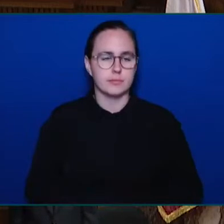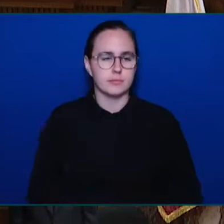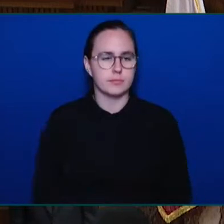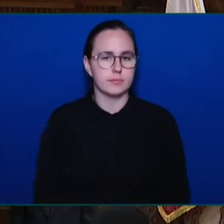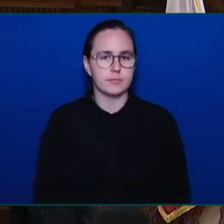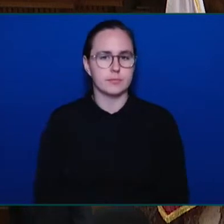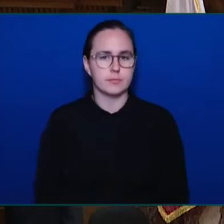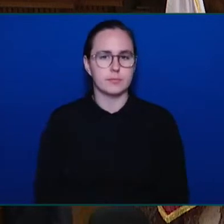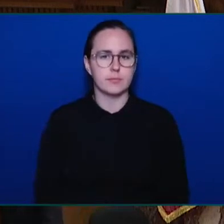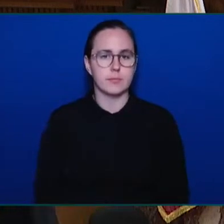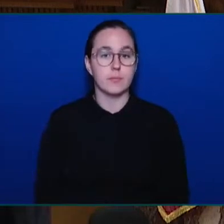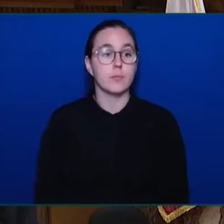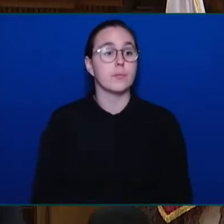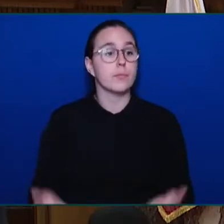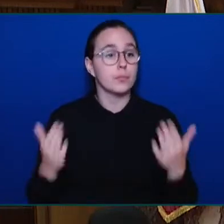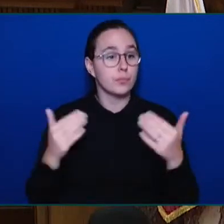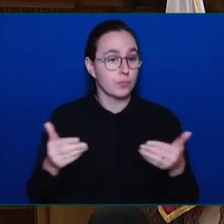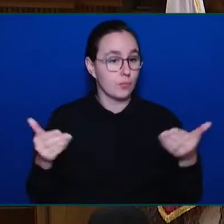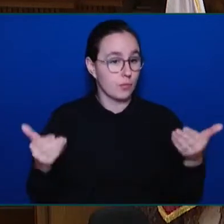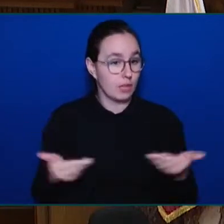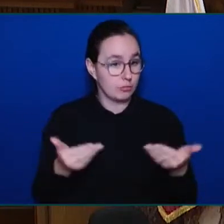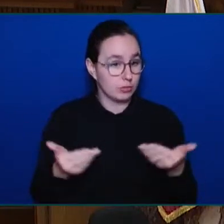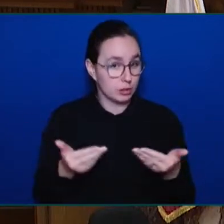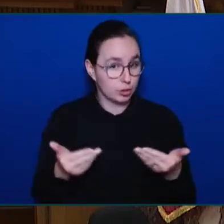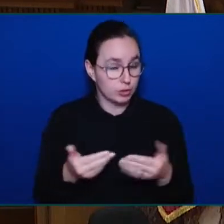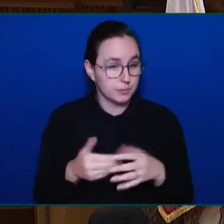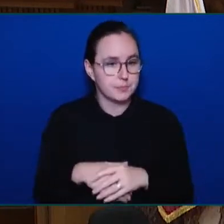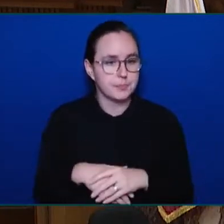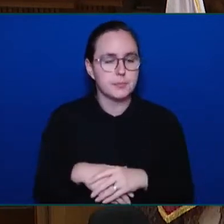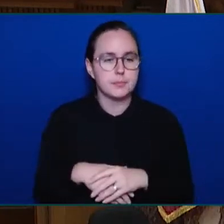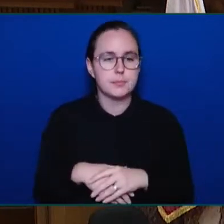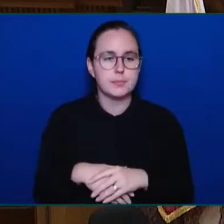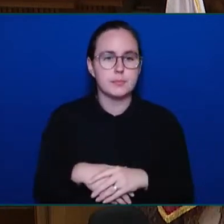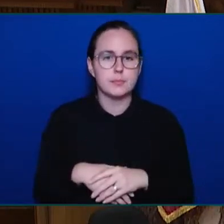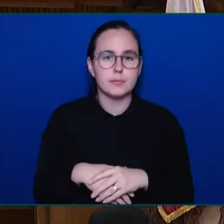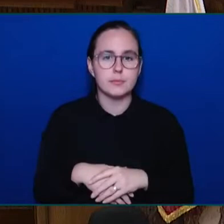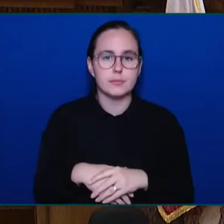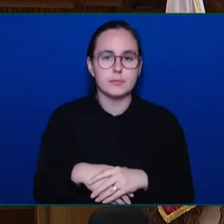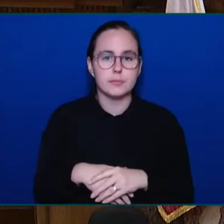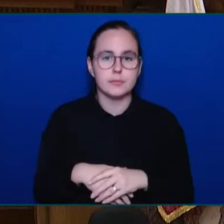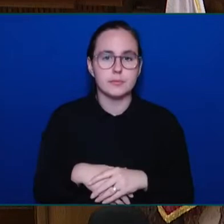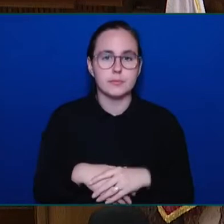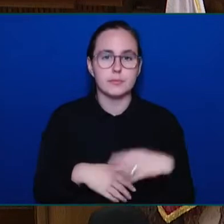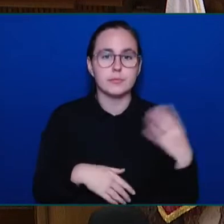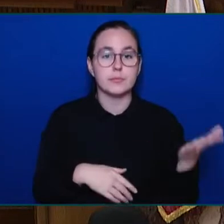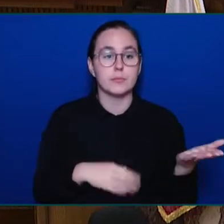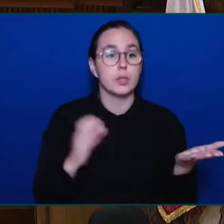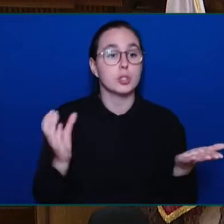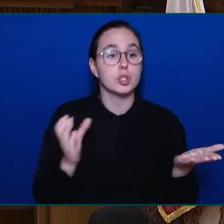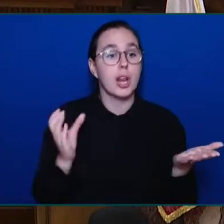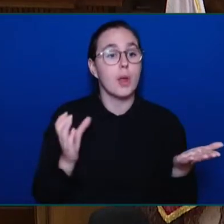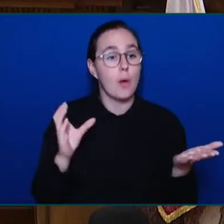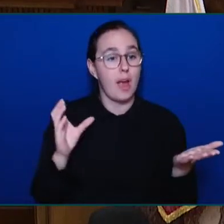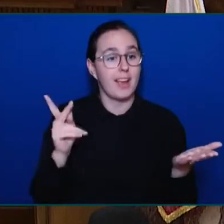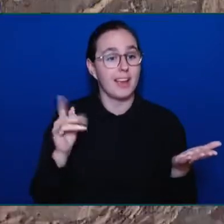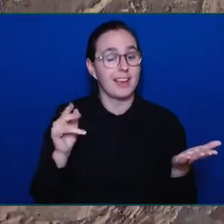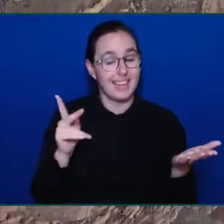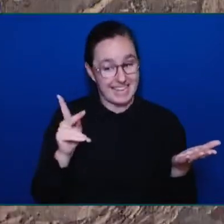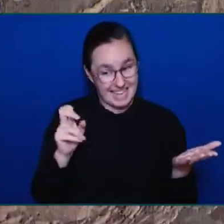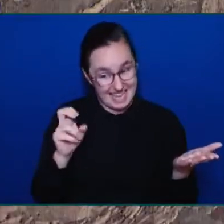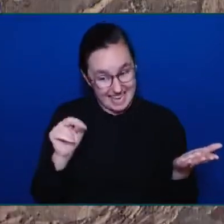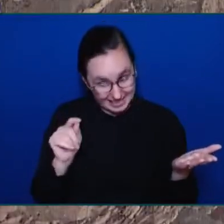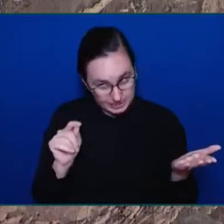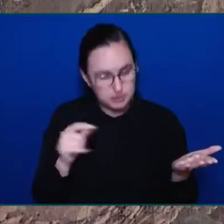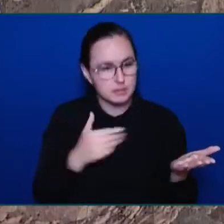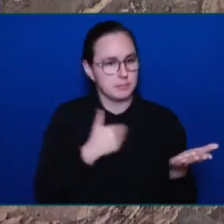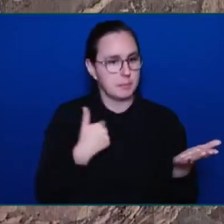Member for Chilliwack Kent. Honourable Speaker, this morning we raised the transgender flag in front of the Legislature with